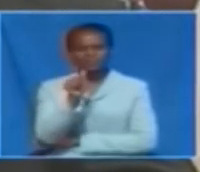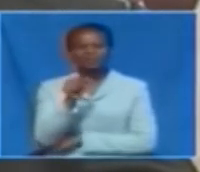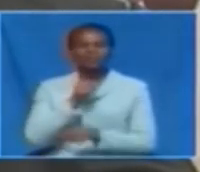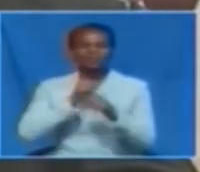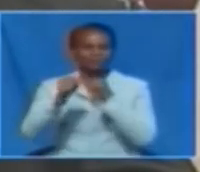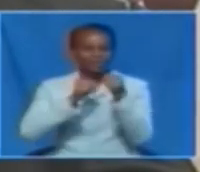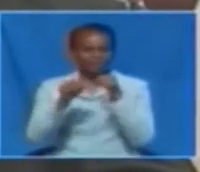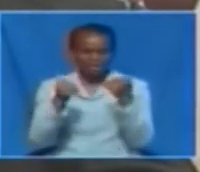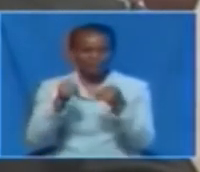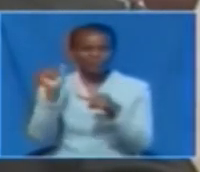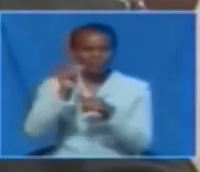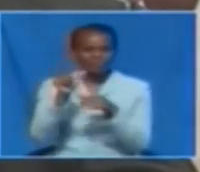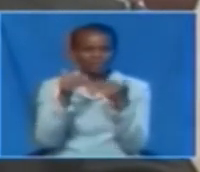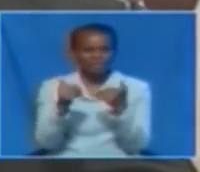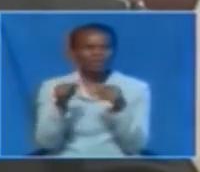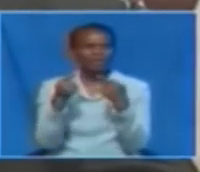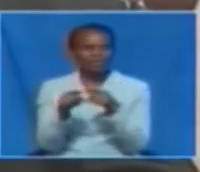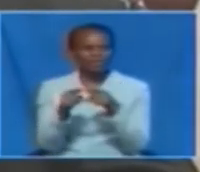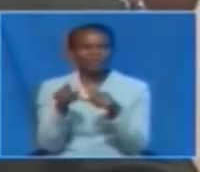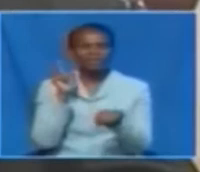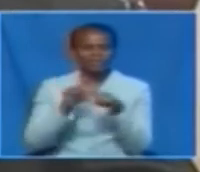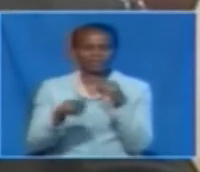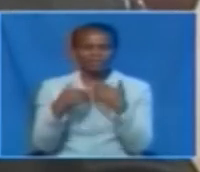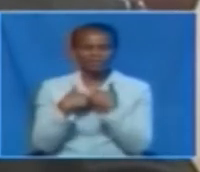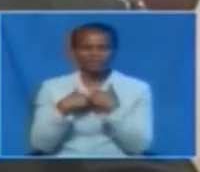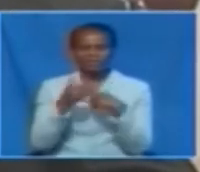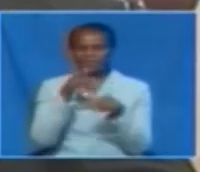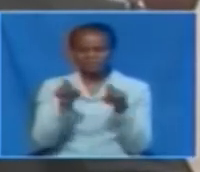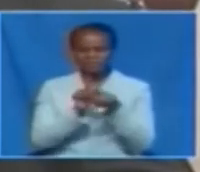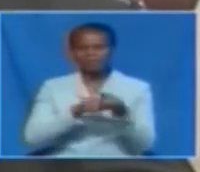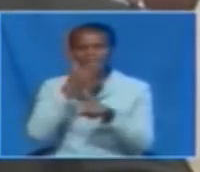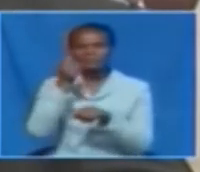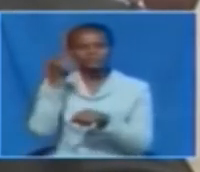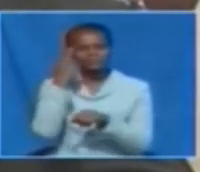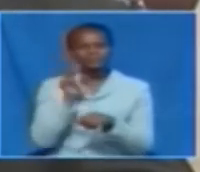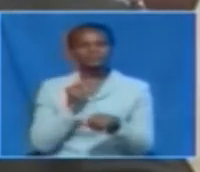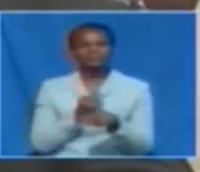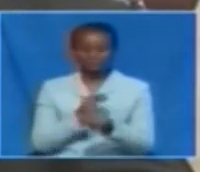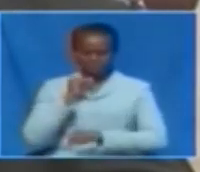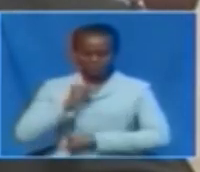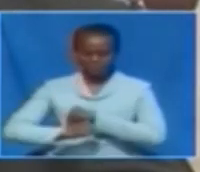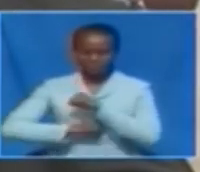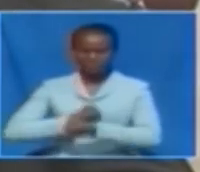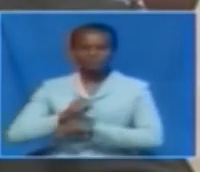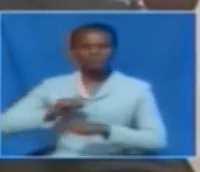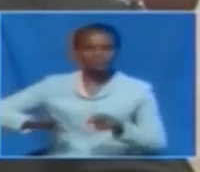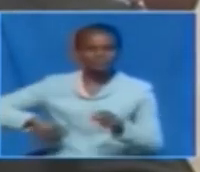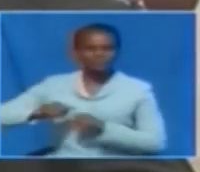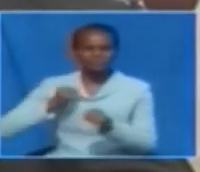where MMD goes would not be there. You must understand that we suffered what we suffered last